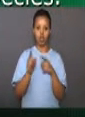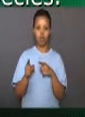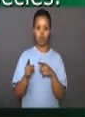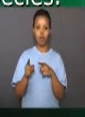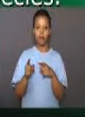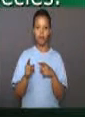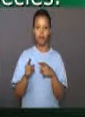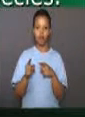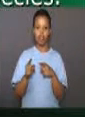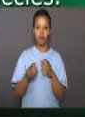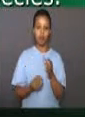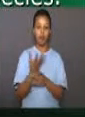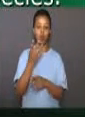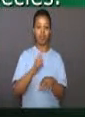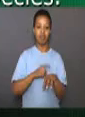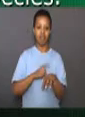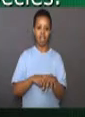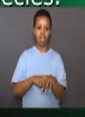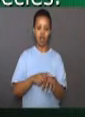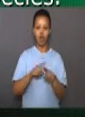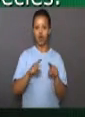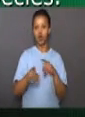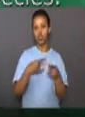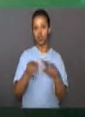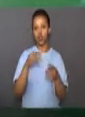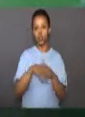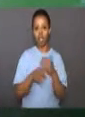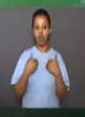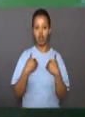at interbreeding between different species.